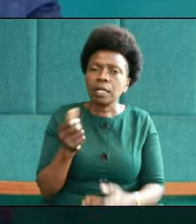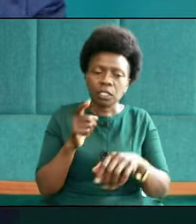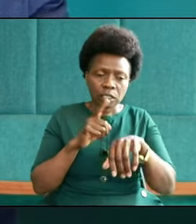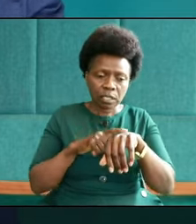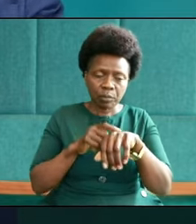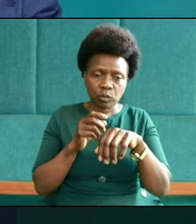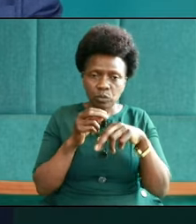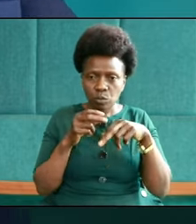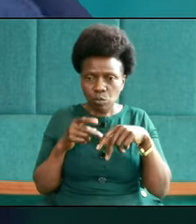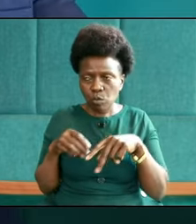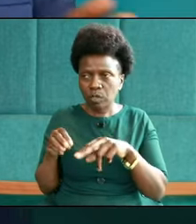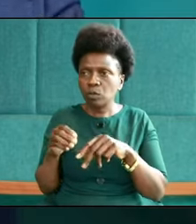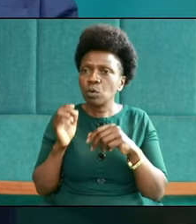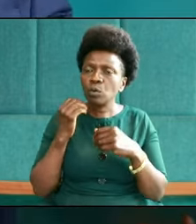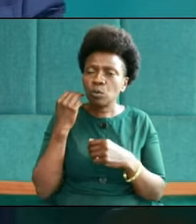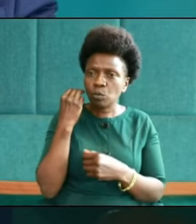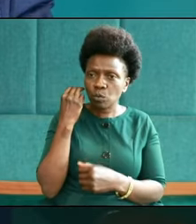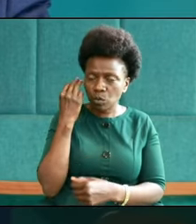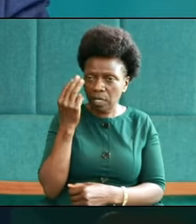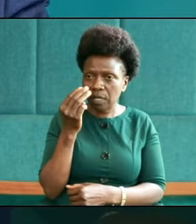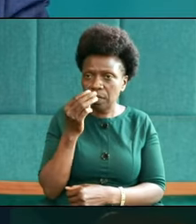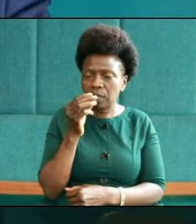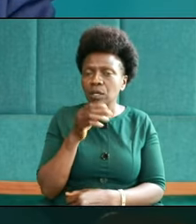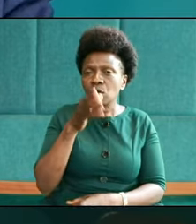Anytime you are walking, God is watching over you.